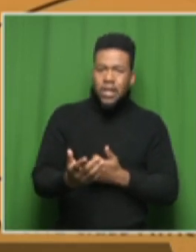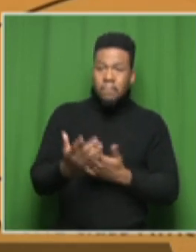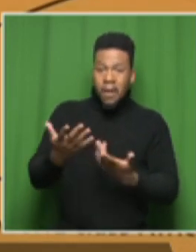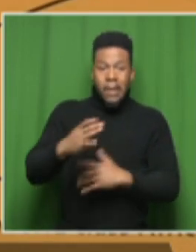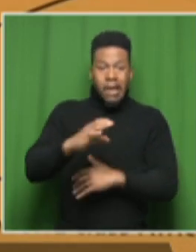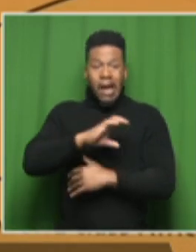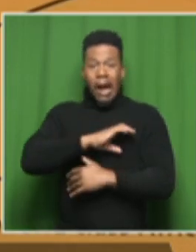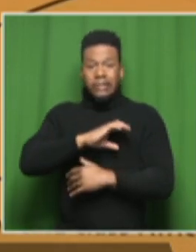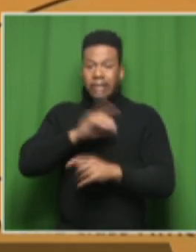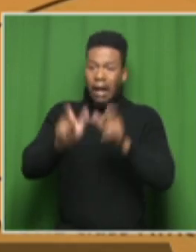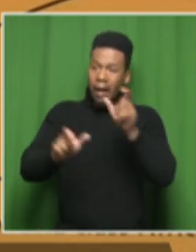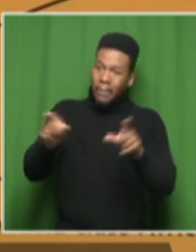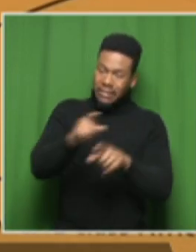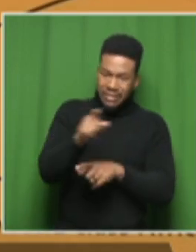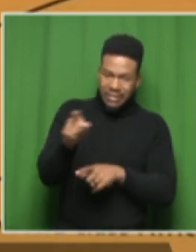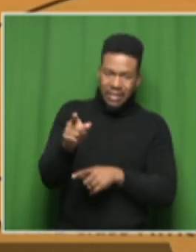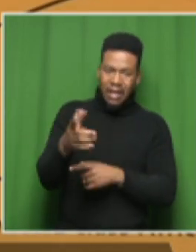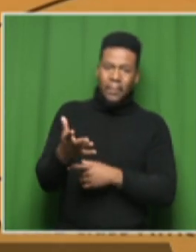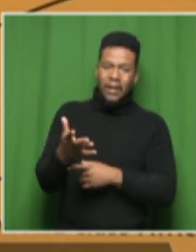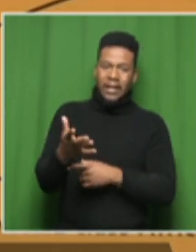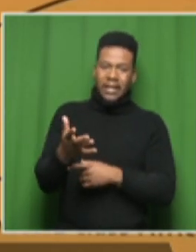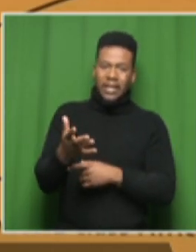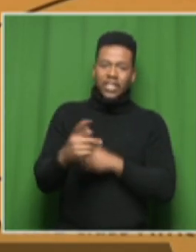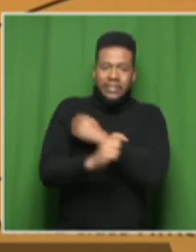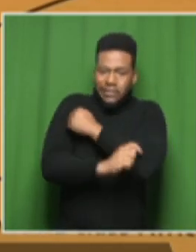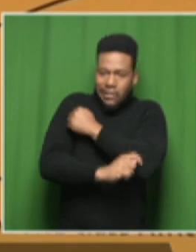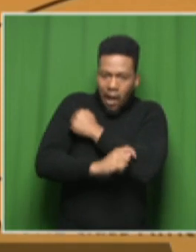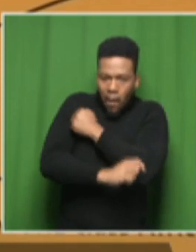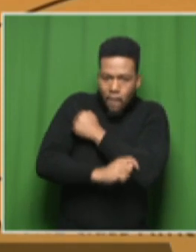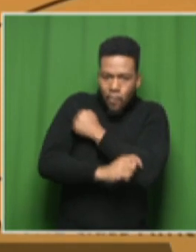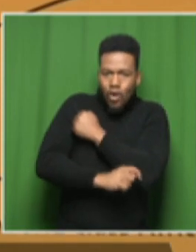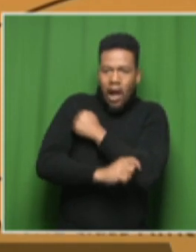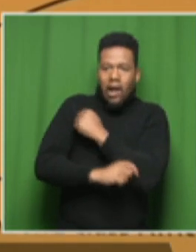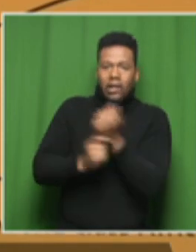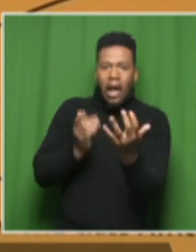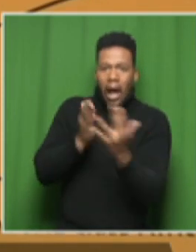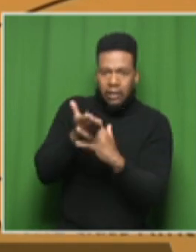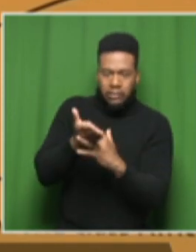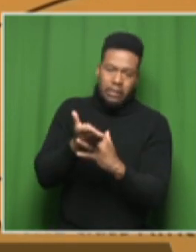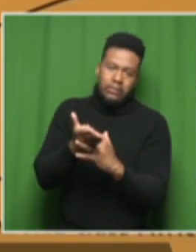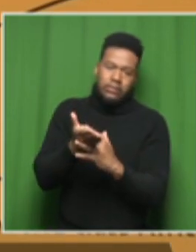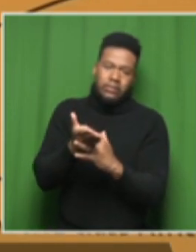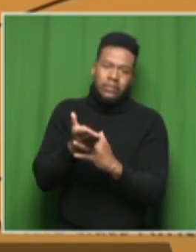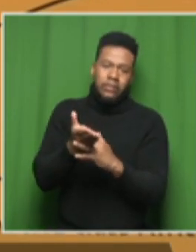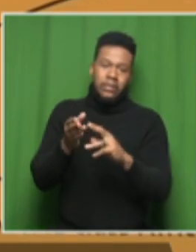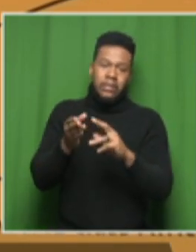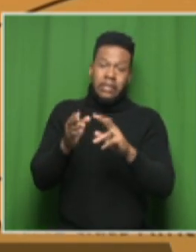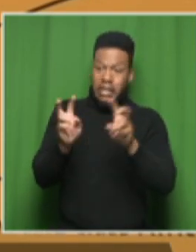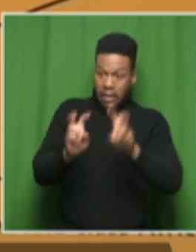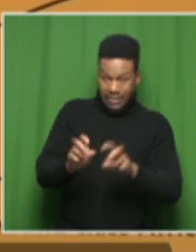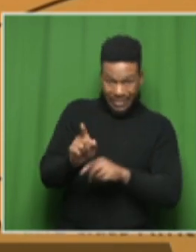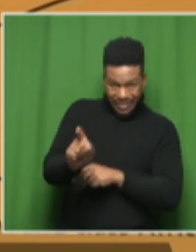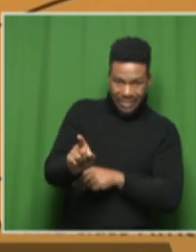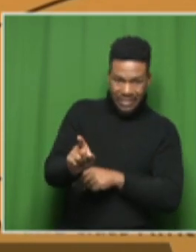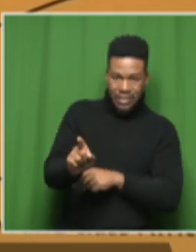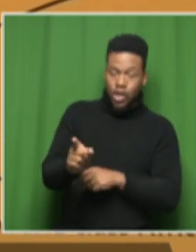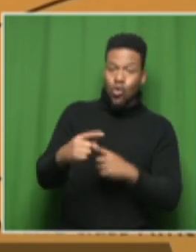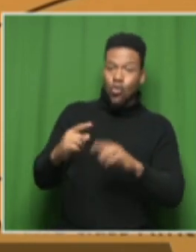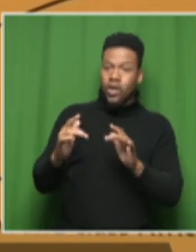customers going through temporary means of the interconnectors. So the interconnectors will be